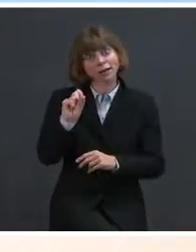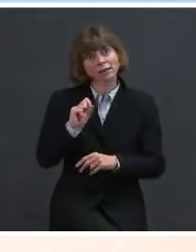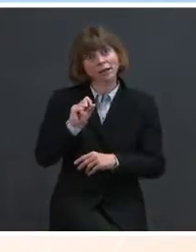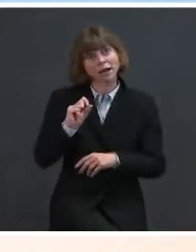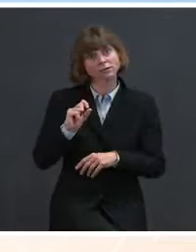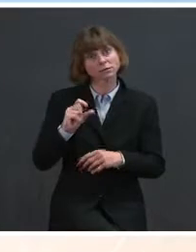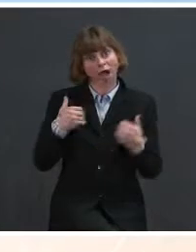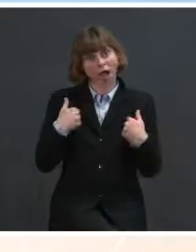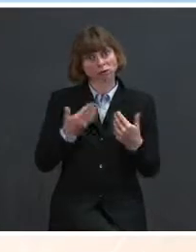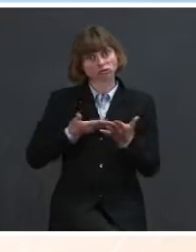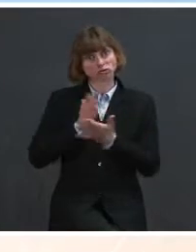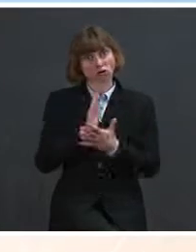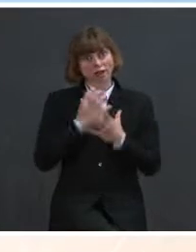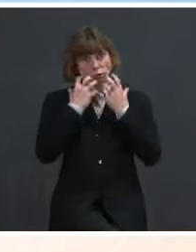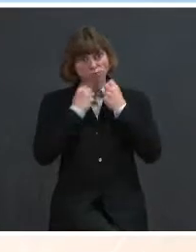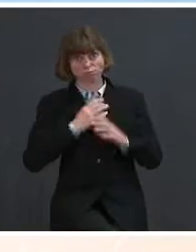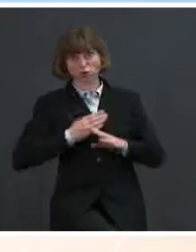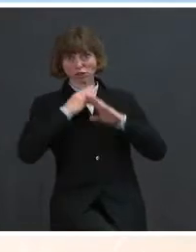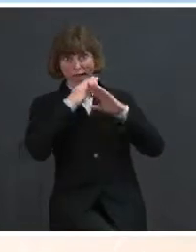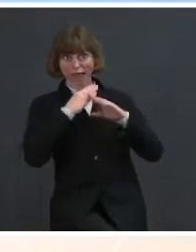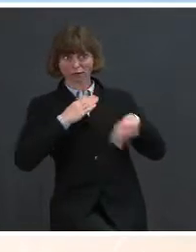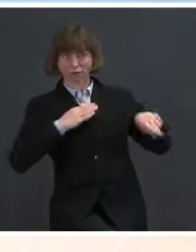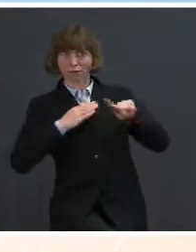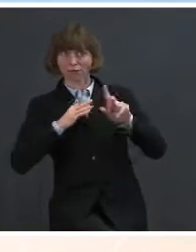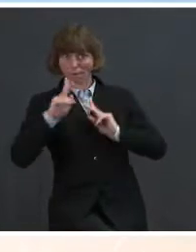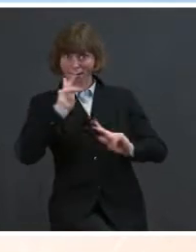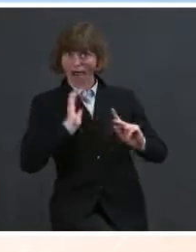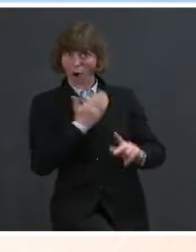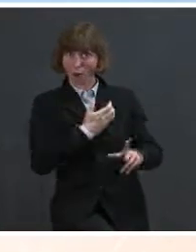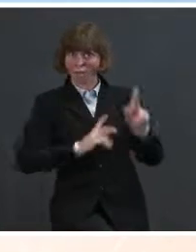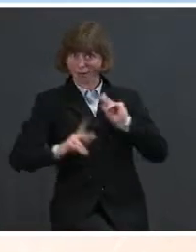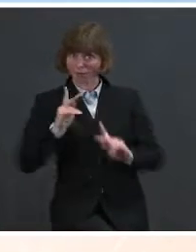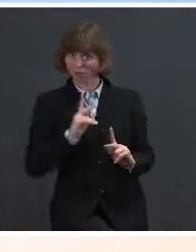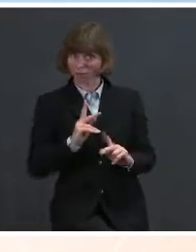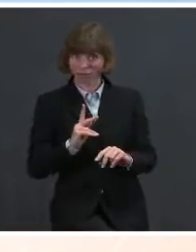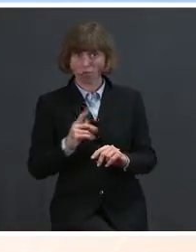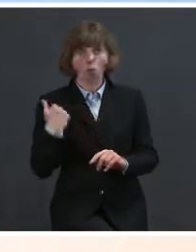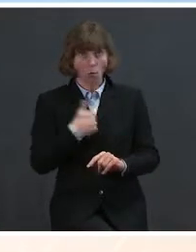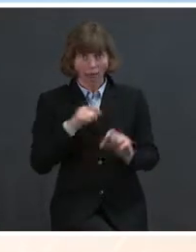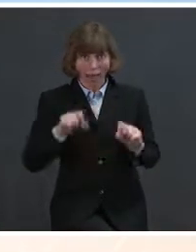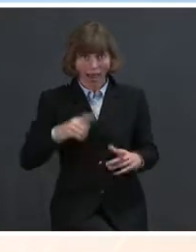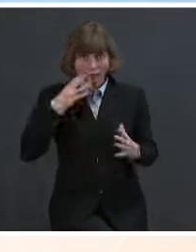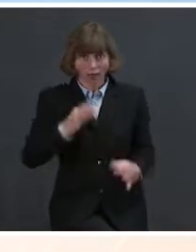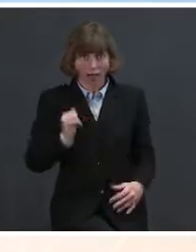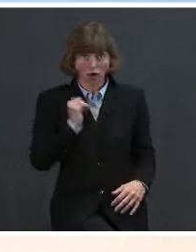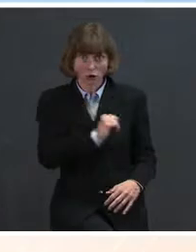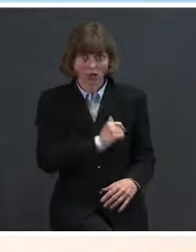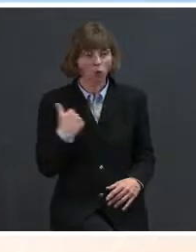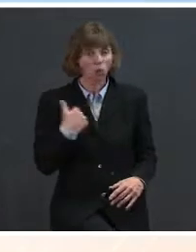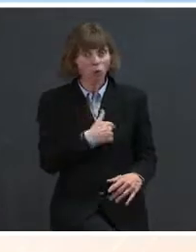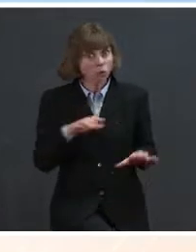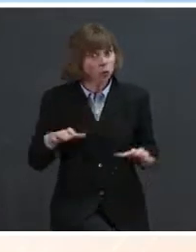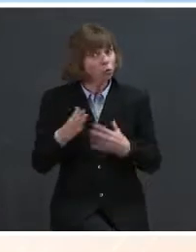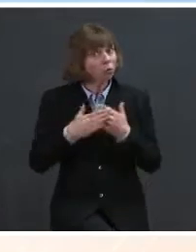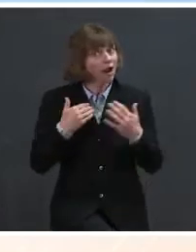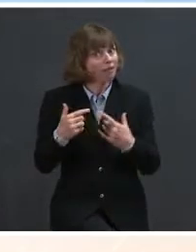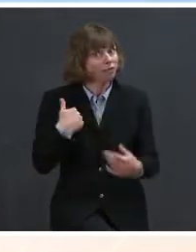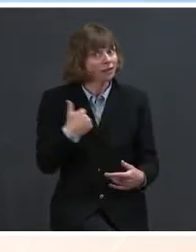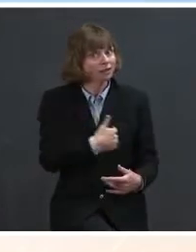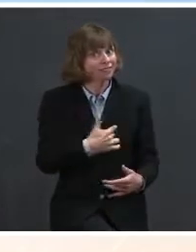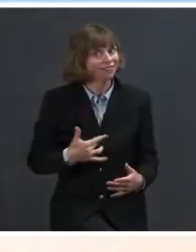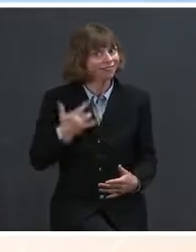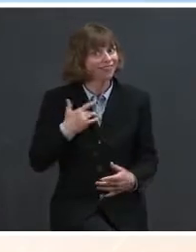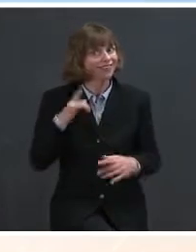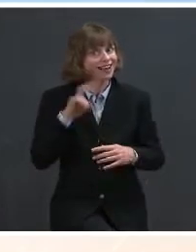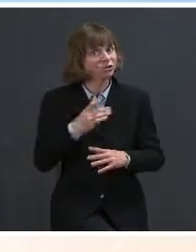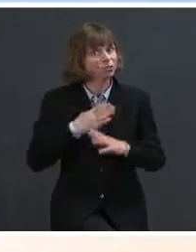facilities. We will do so at a time and place of our choosing, and we will take whatever steps are necessary to deter further attacks and to impose costs on those who attack